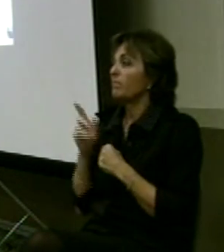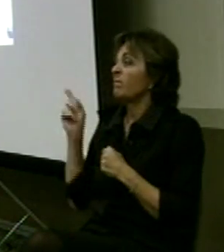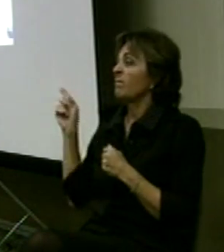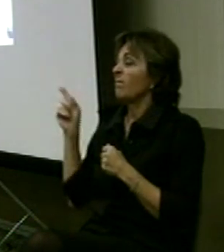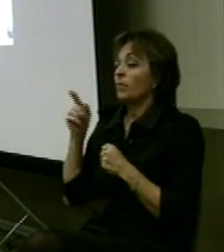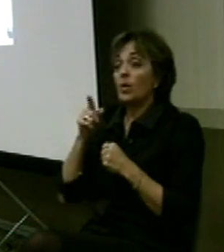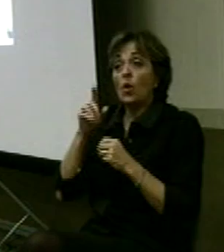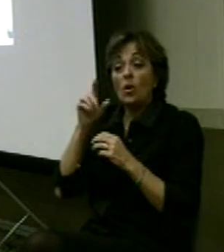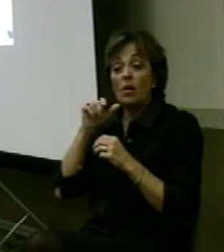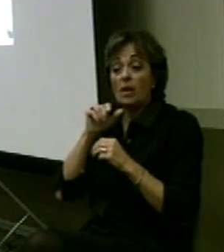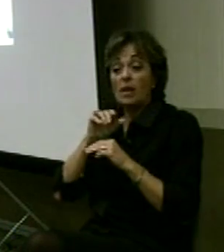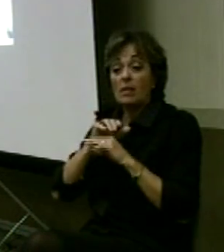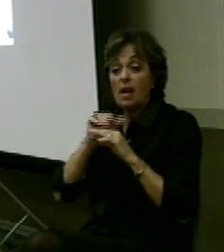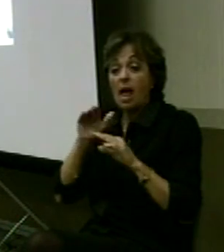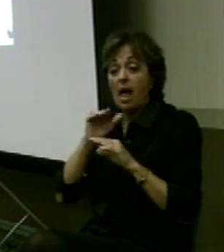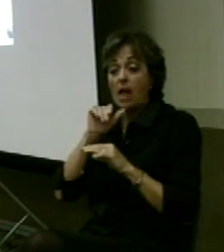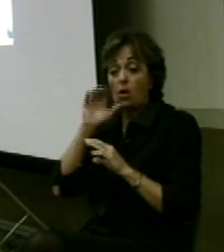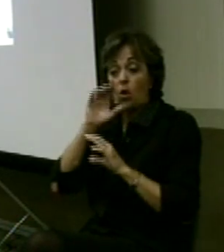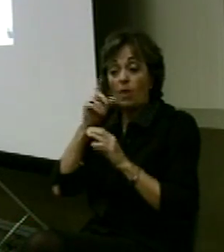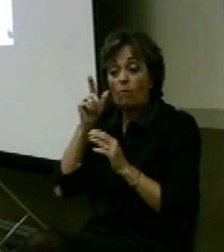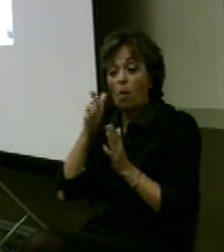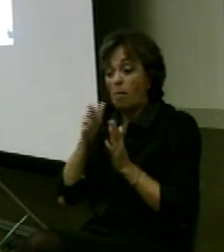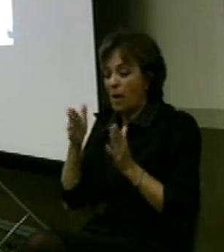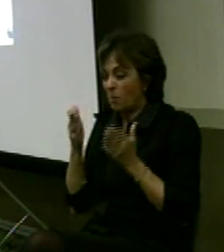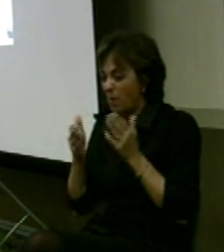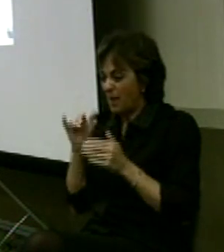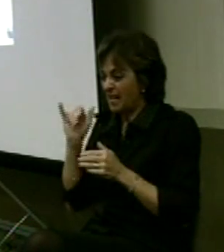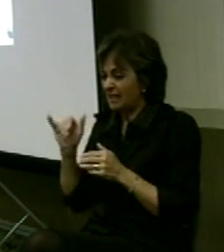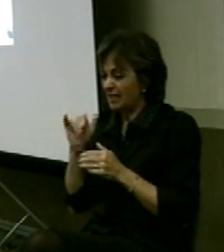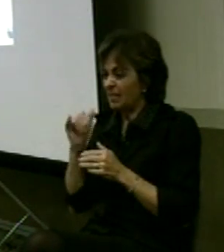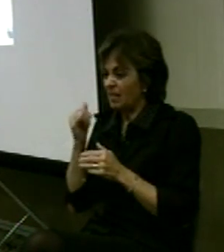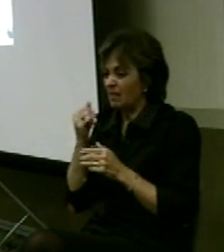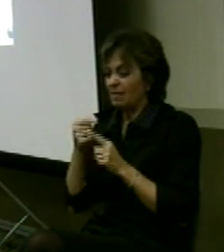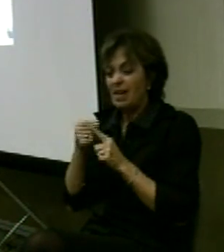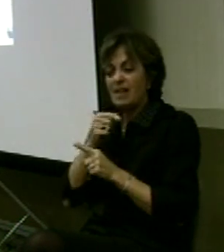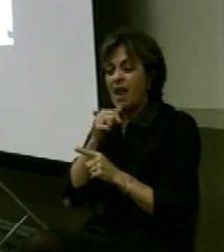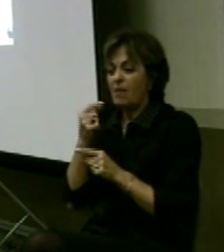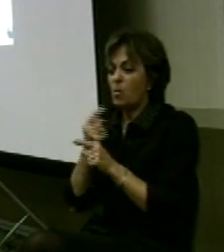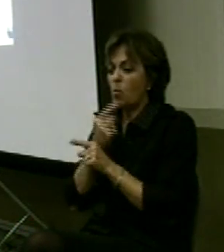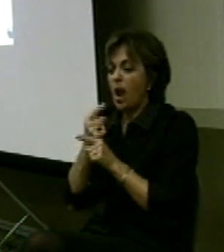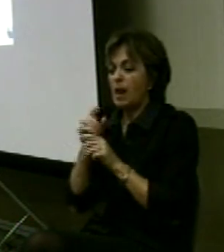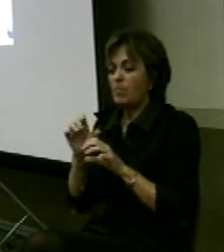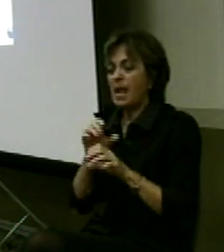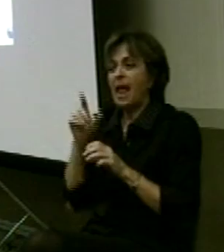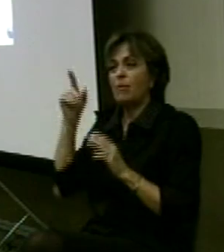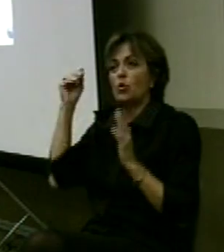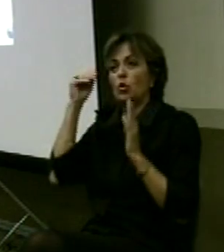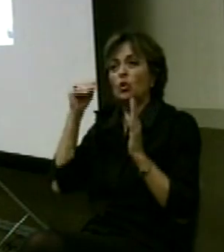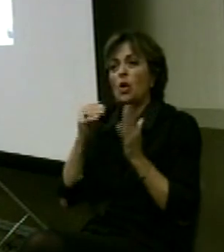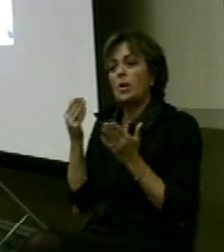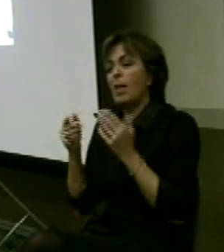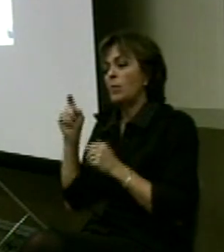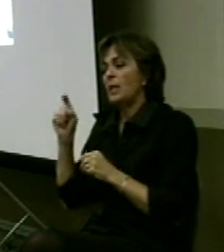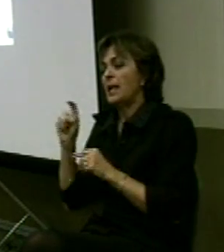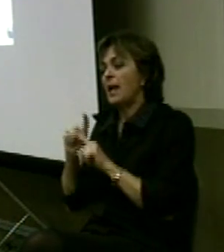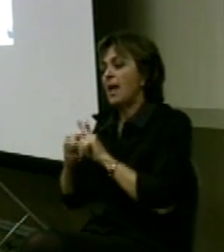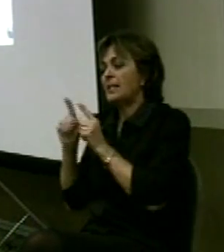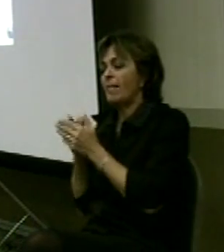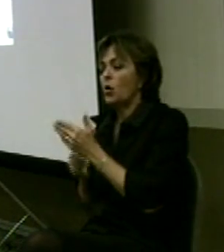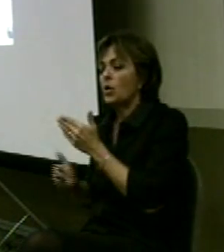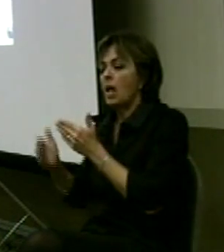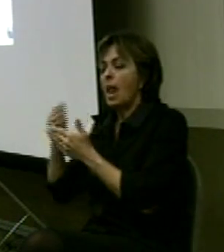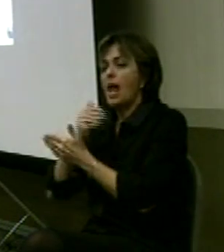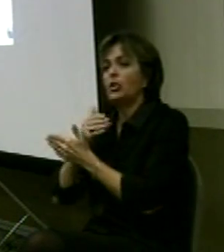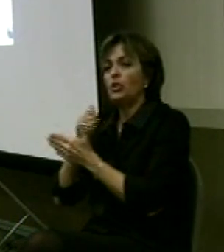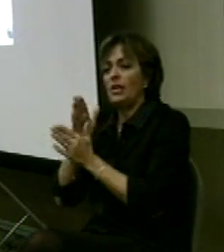time-intense. If you're not looking for the pattern, maybe it's not the right behavior that you're charting. Maybe you need a different collection